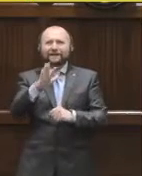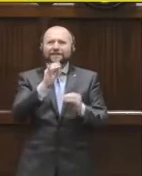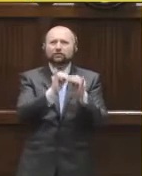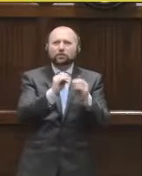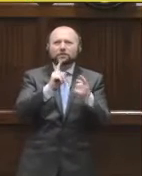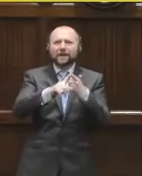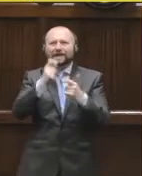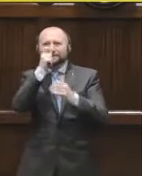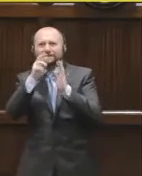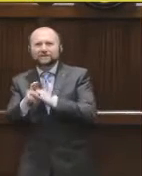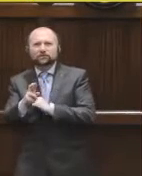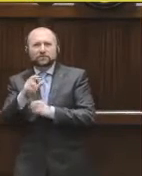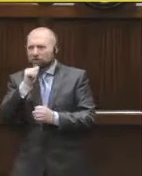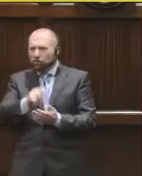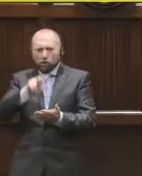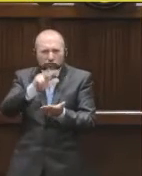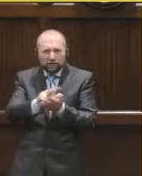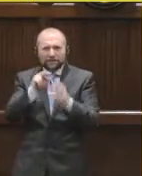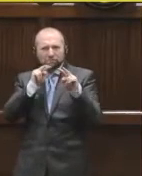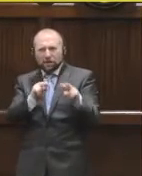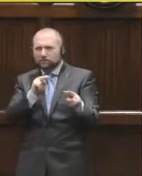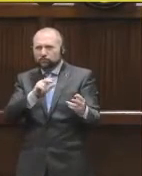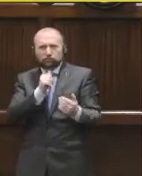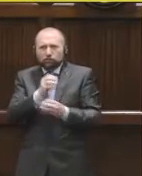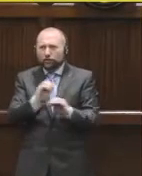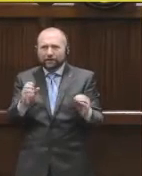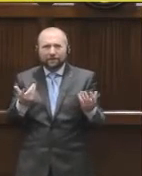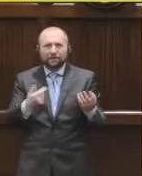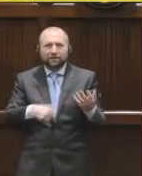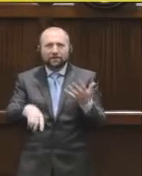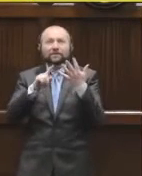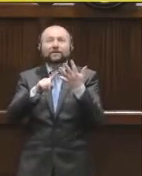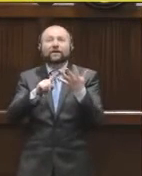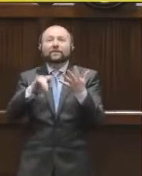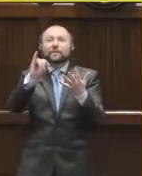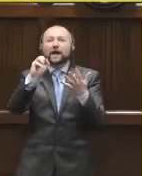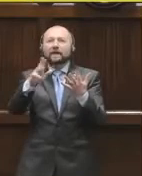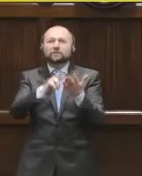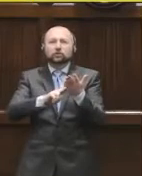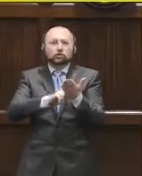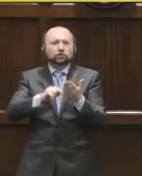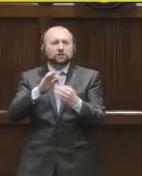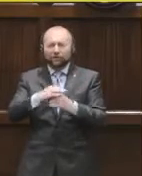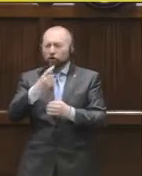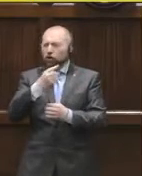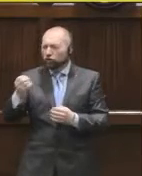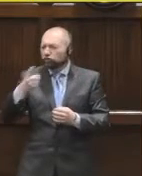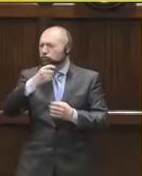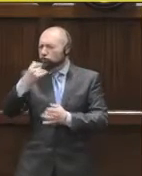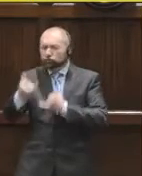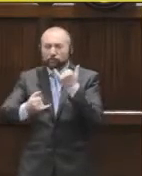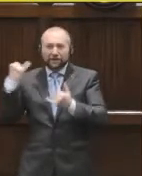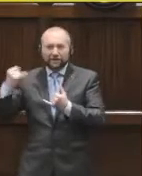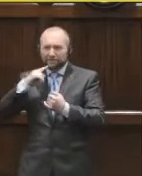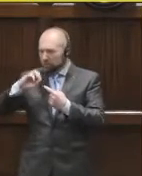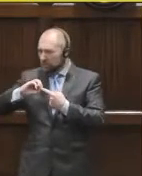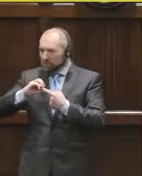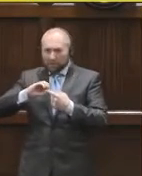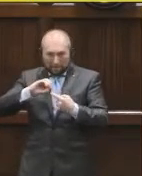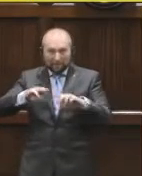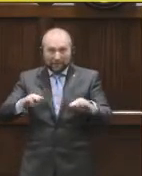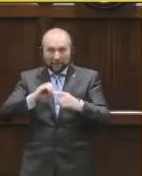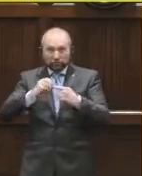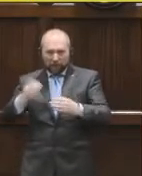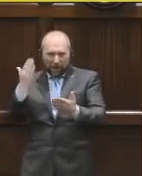no accreditations or monitoring systems. 5, ISL has been in use for centuries despite repressive attempts to destroy the language.